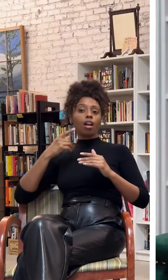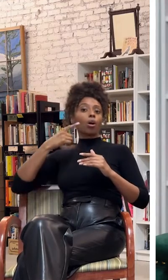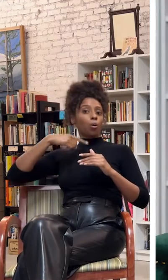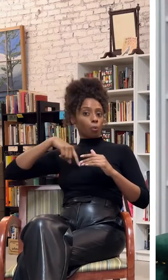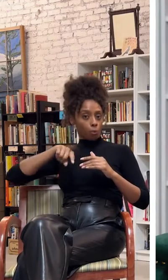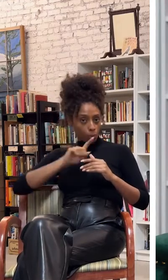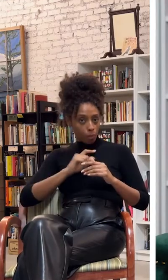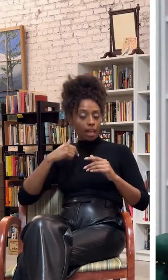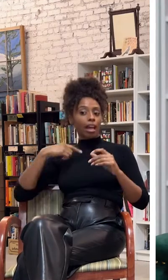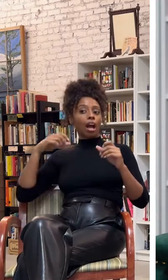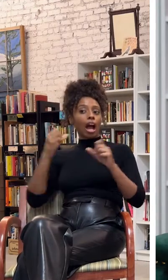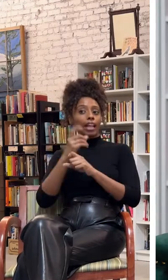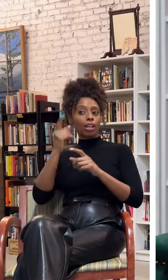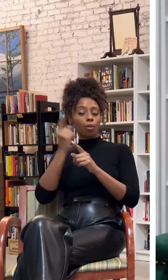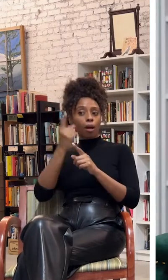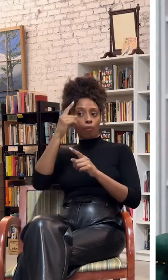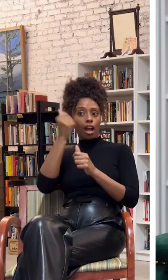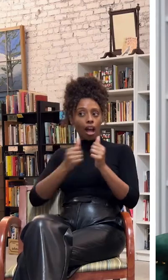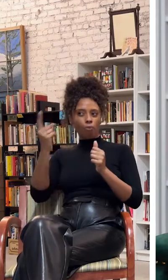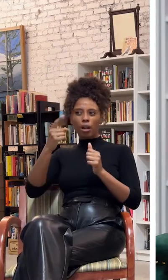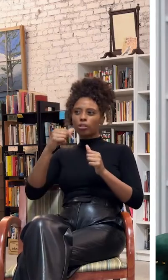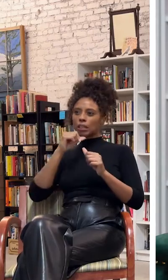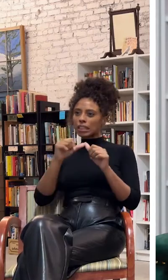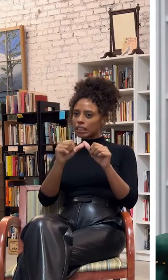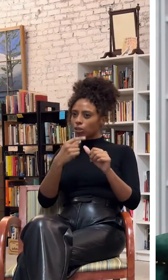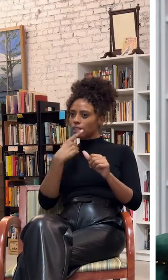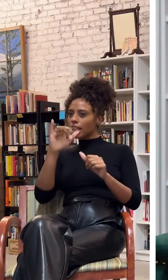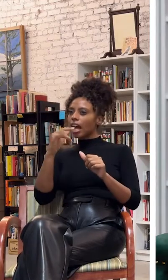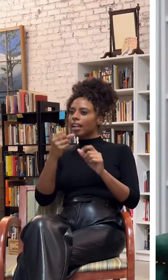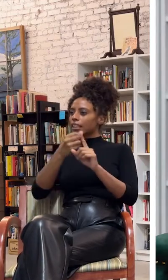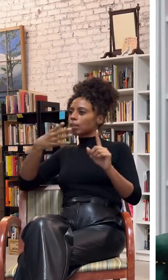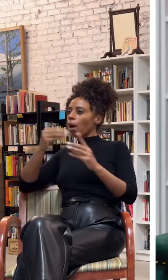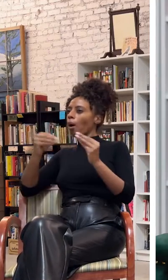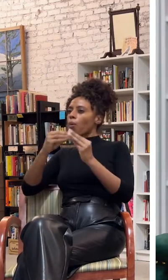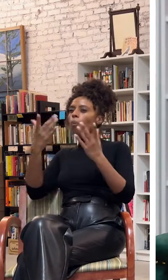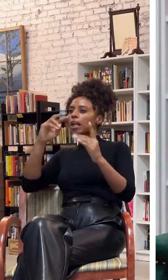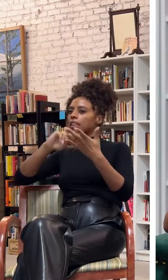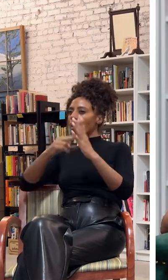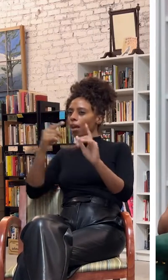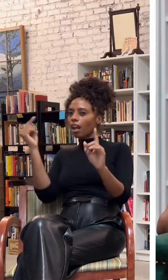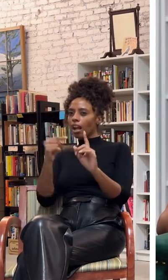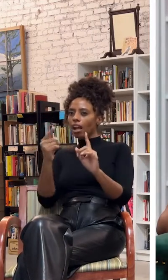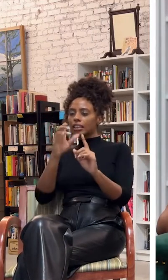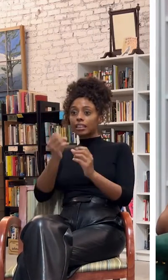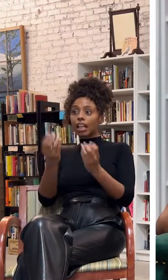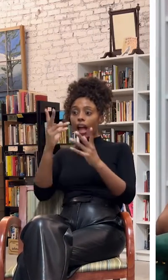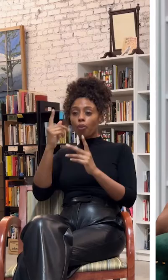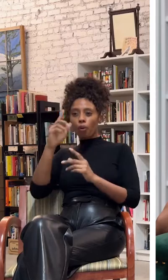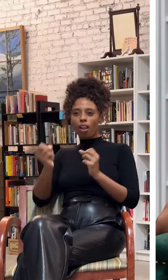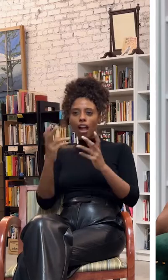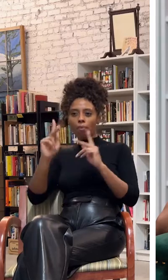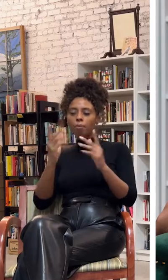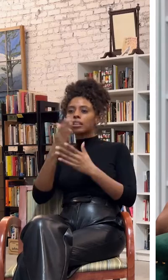are getting it right for everybody. You keep saying that. Say more. What do you mean by that? Because that's a lot for a lot of people.